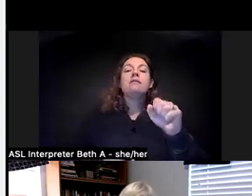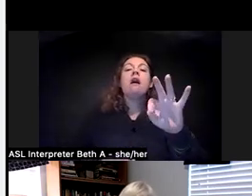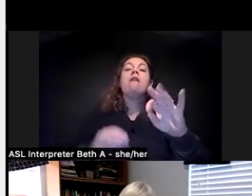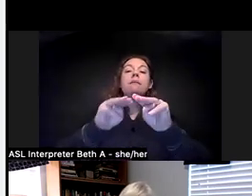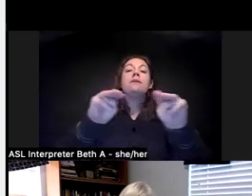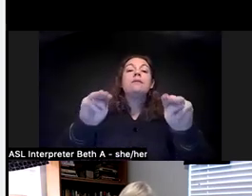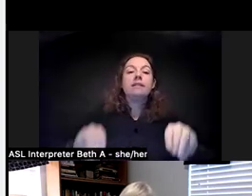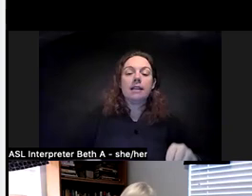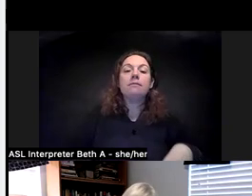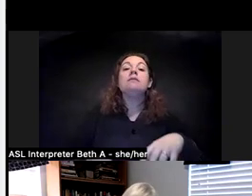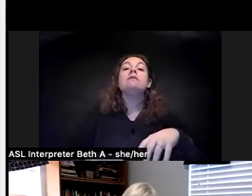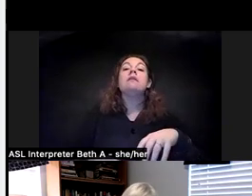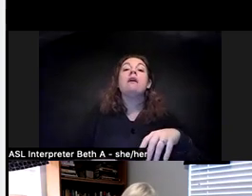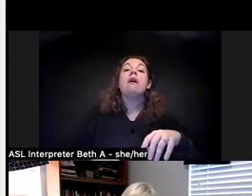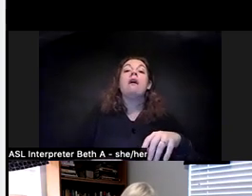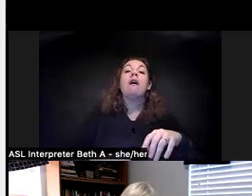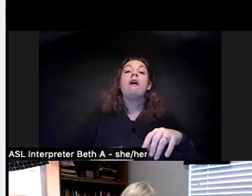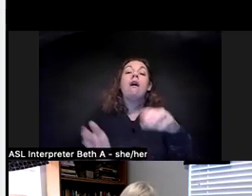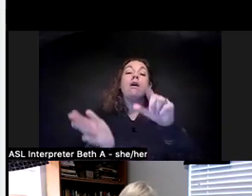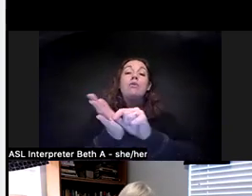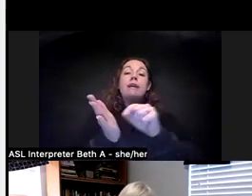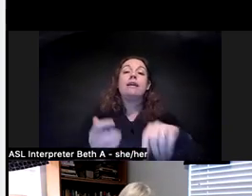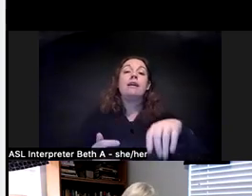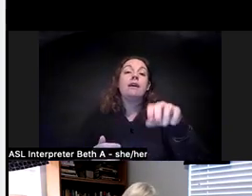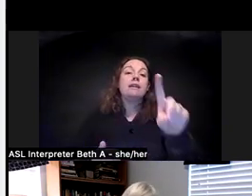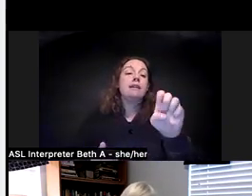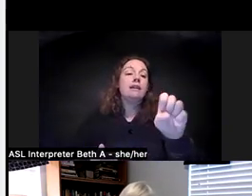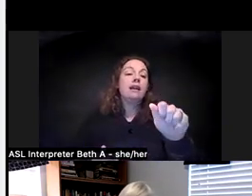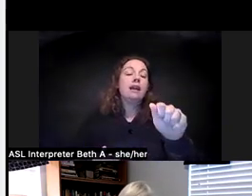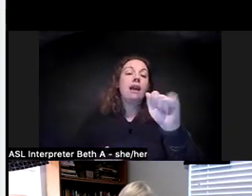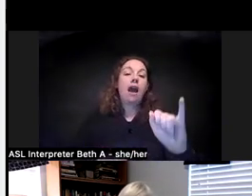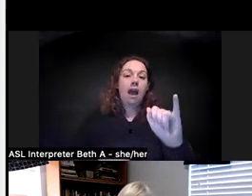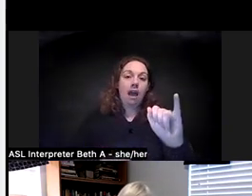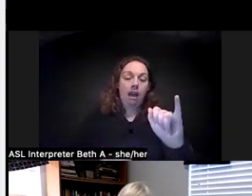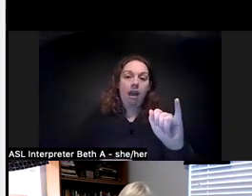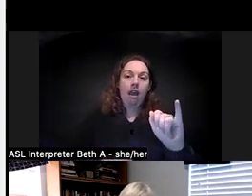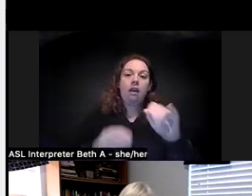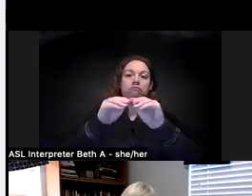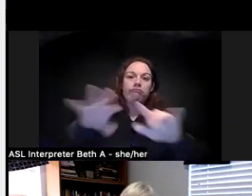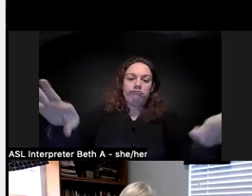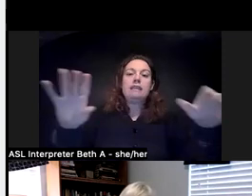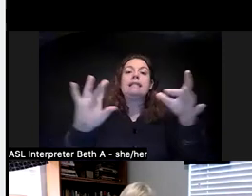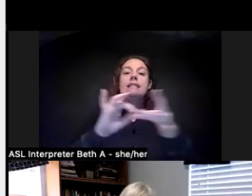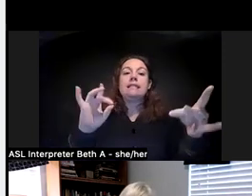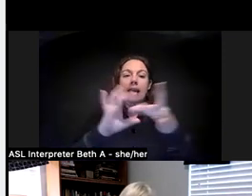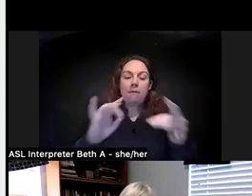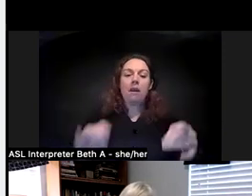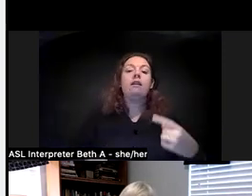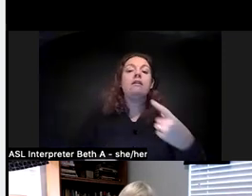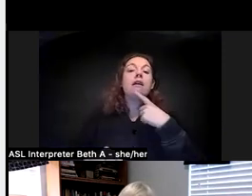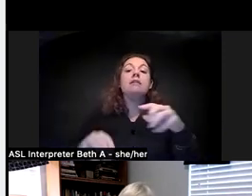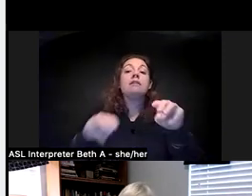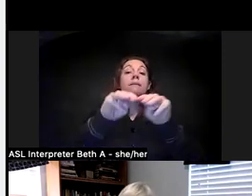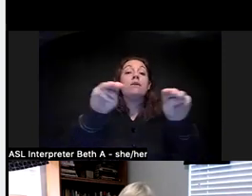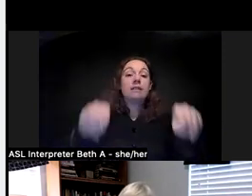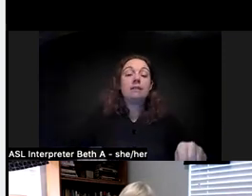Equity, Accessibility, and Inclusion statement that states that museums are a vital part of how we tell the stories